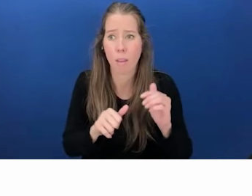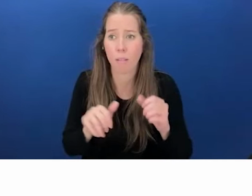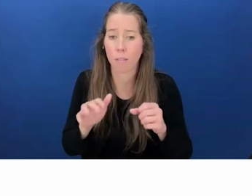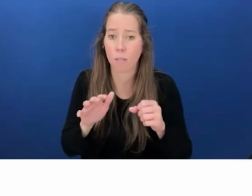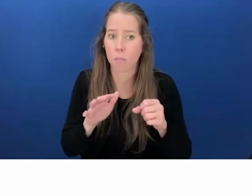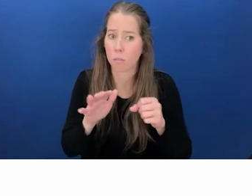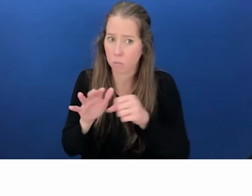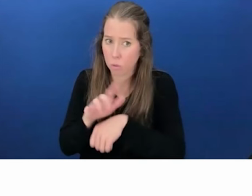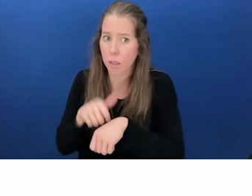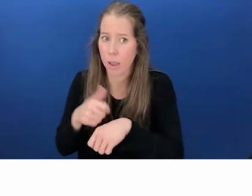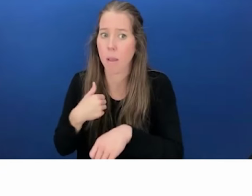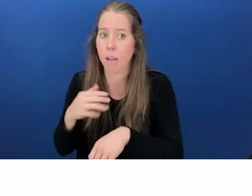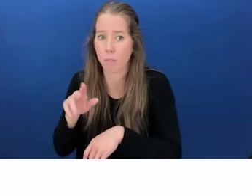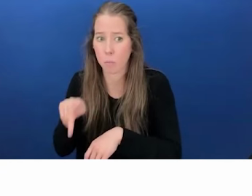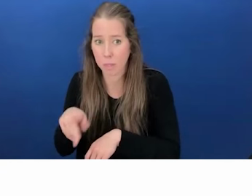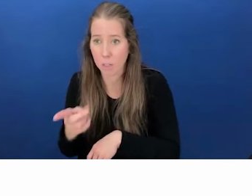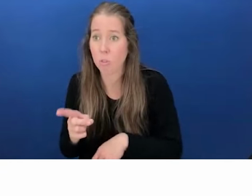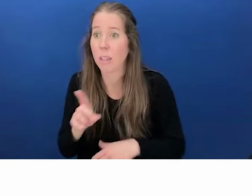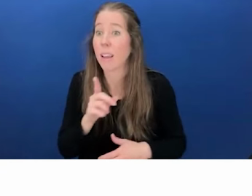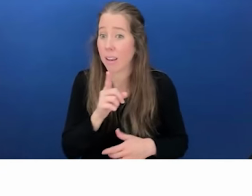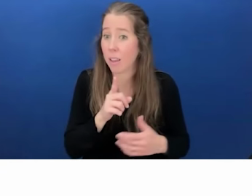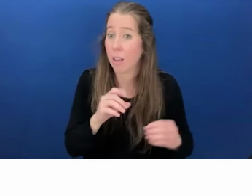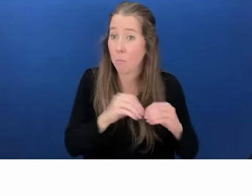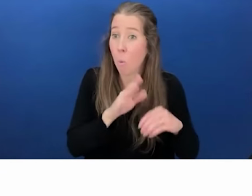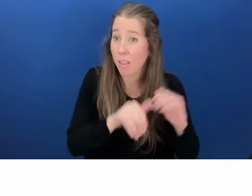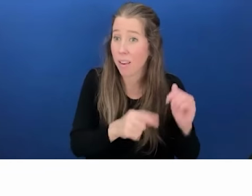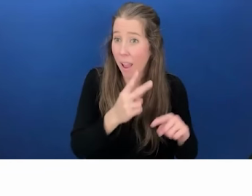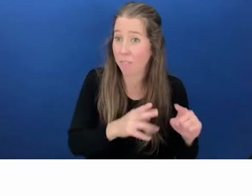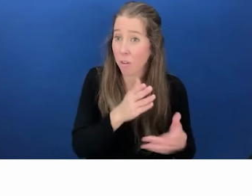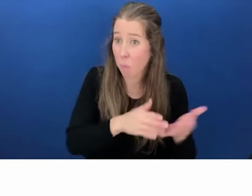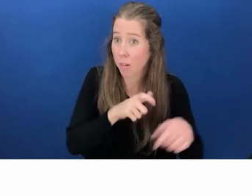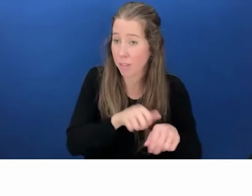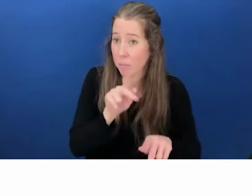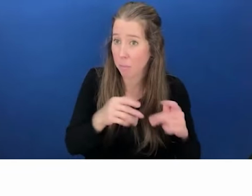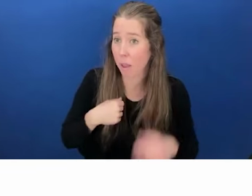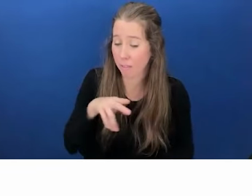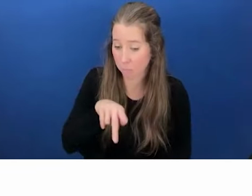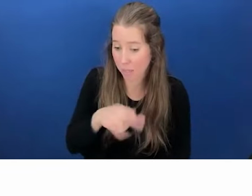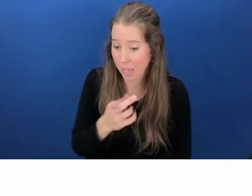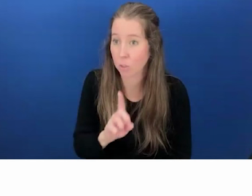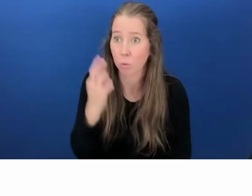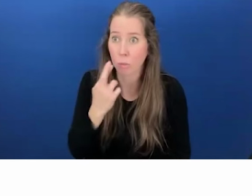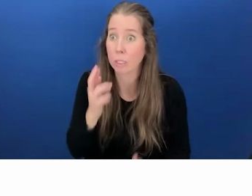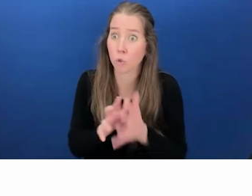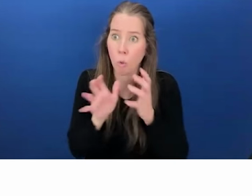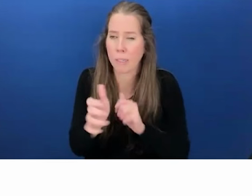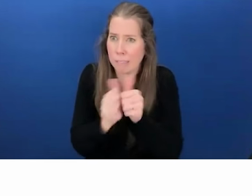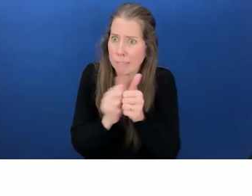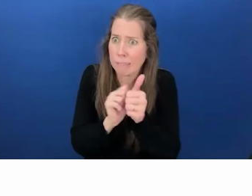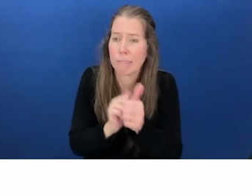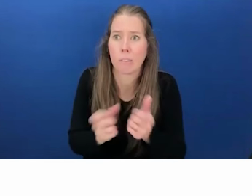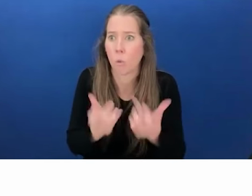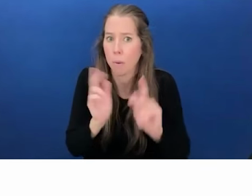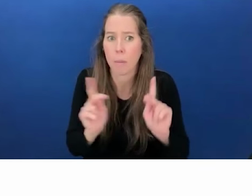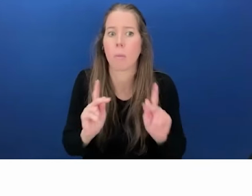part-timers have PhDs. More than half of our part-timers have PhDs because the market is flooded. But